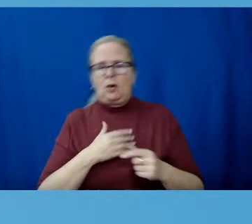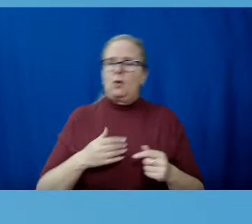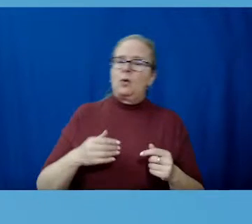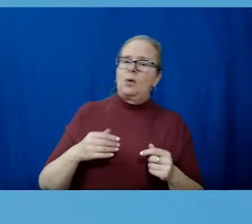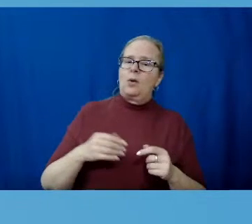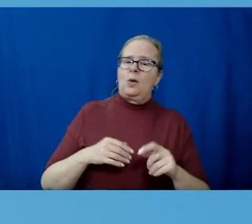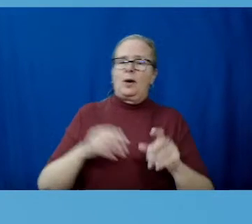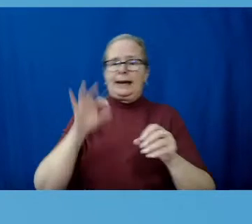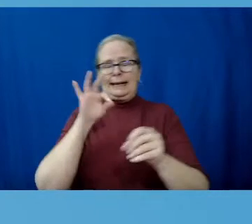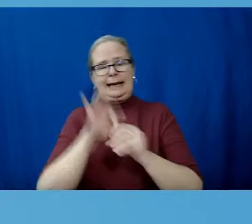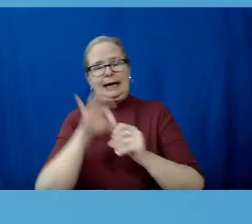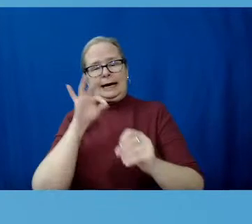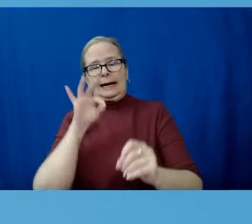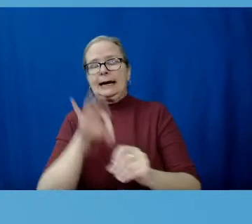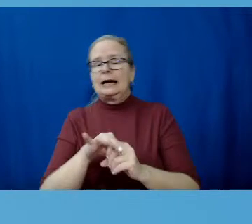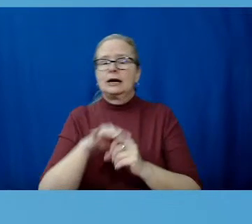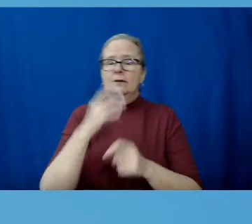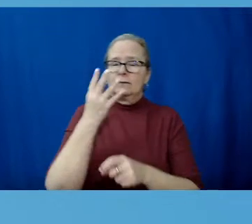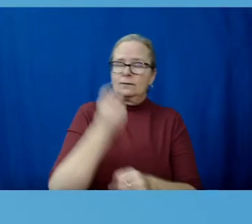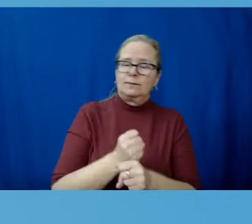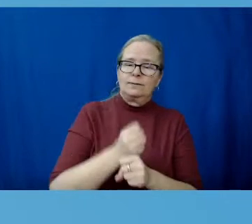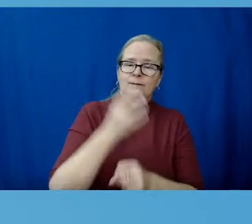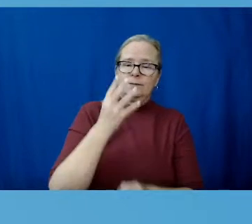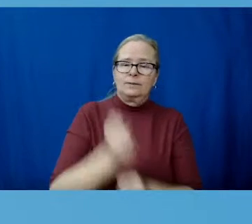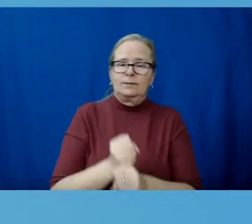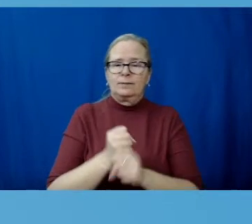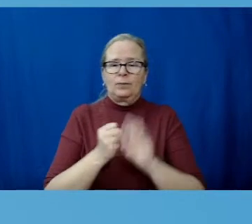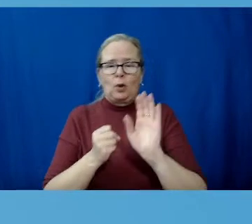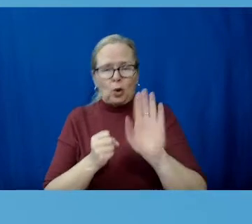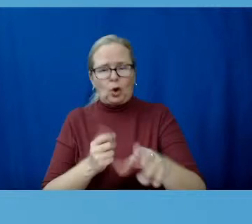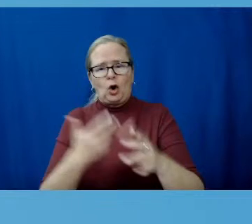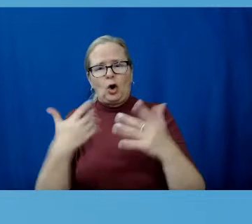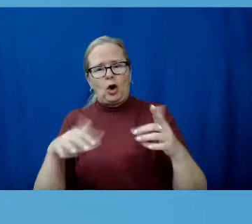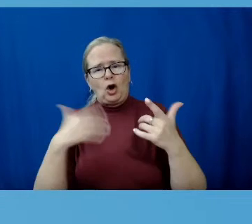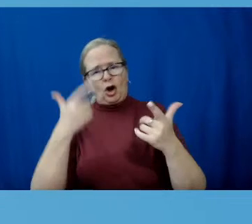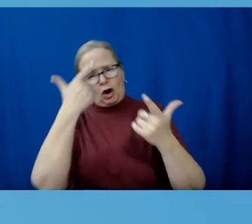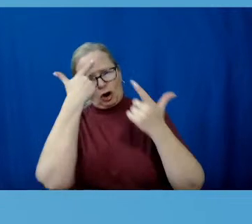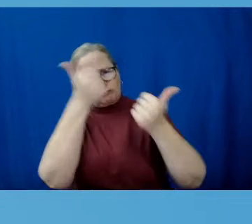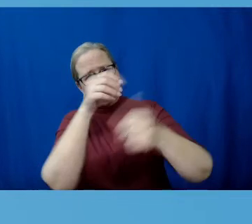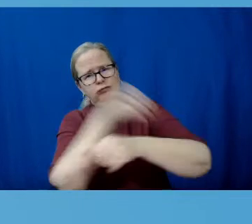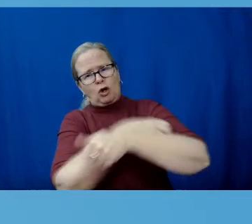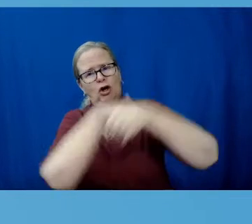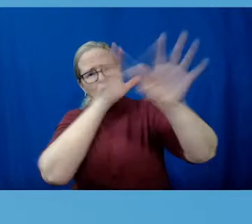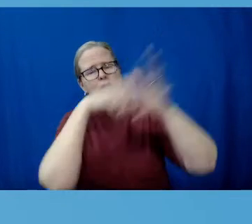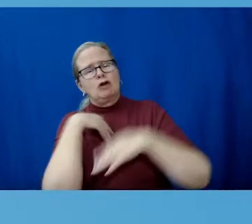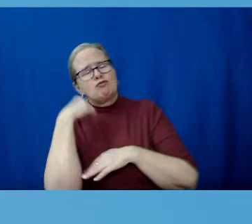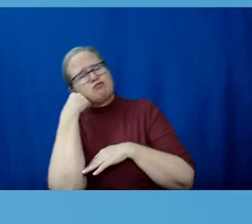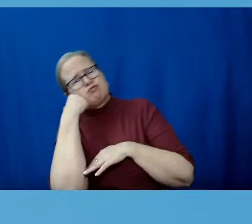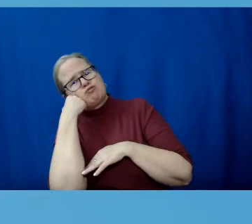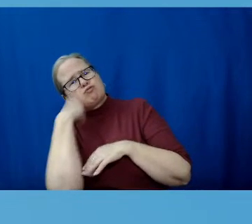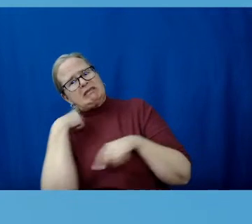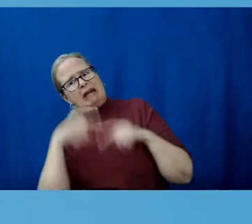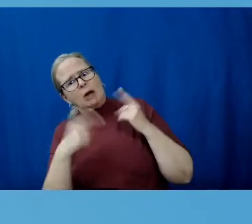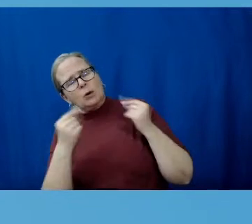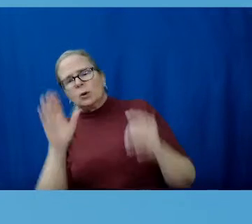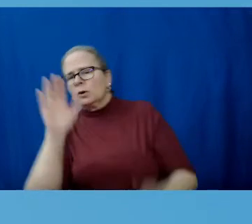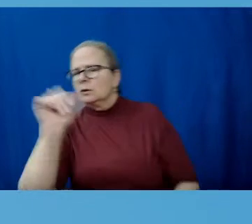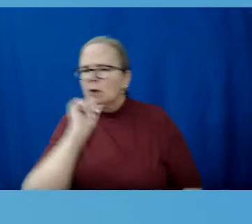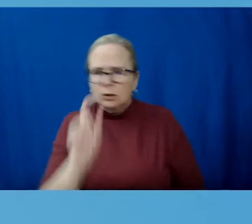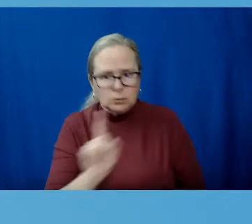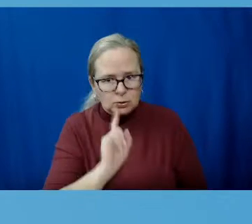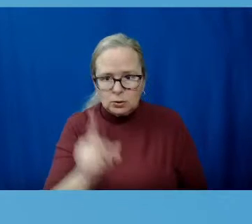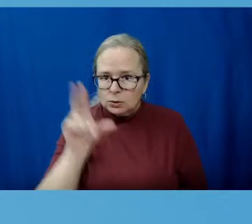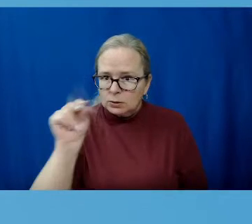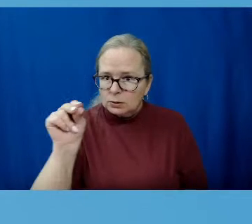that can be placed on a government. And if you don't think that Jason Kenney is feeling pressure, he's facing pressure from all